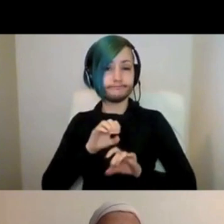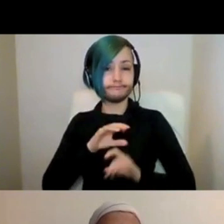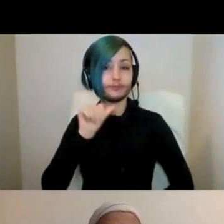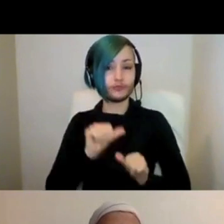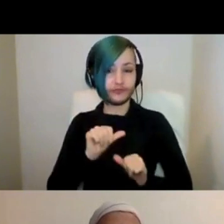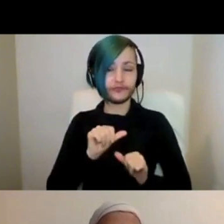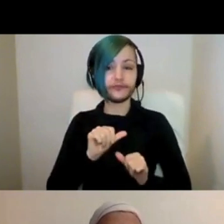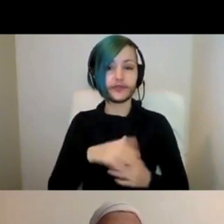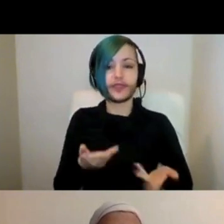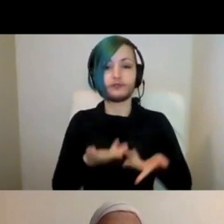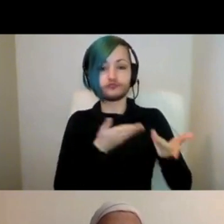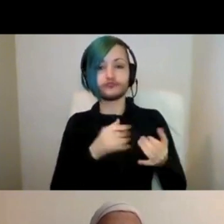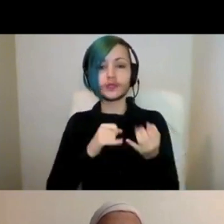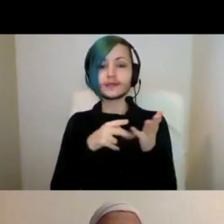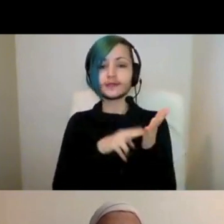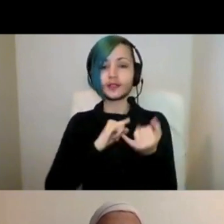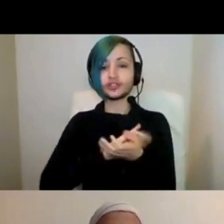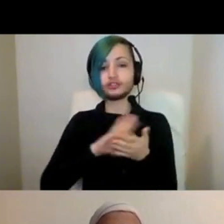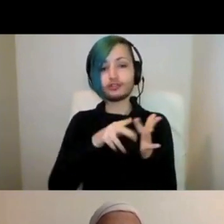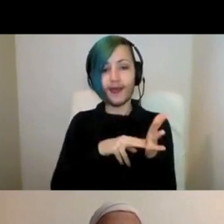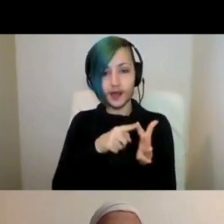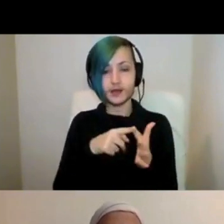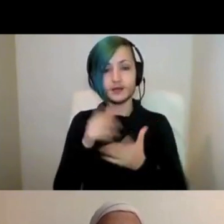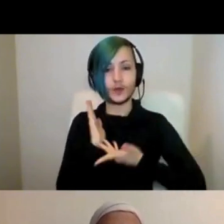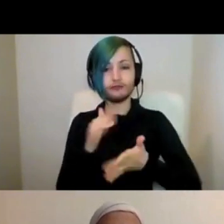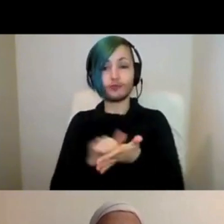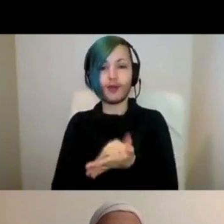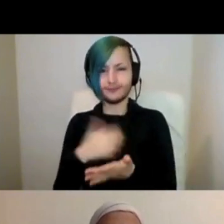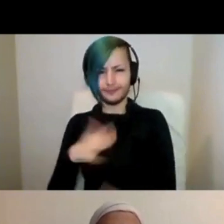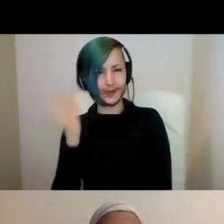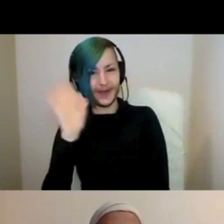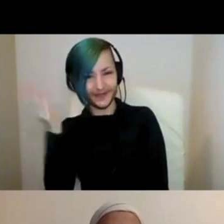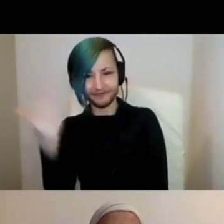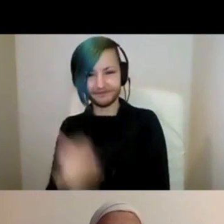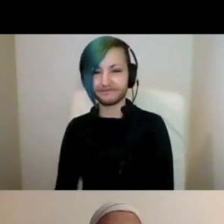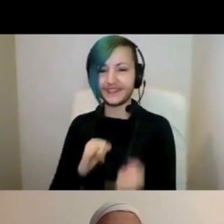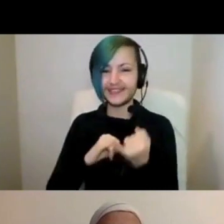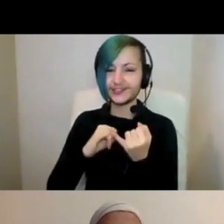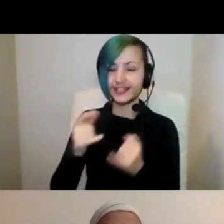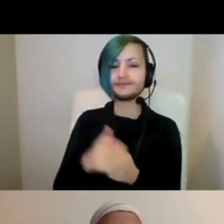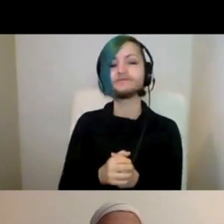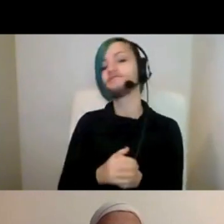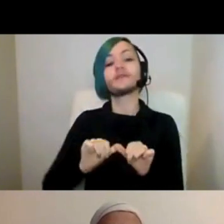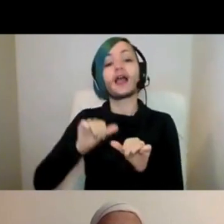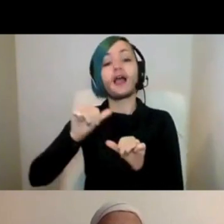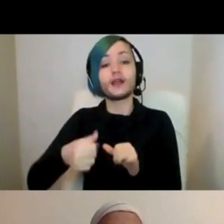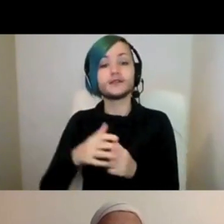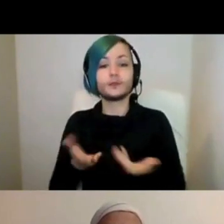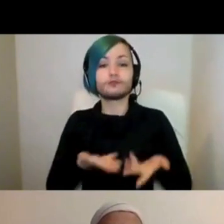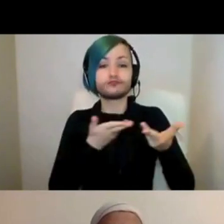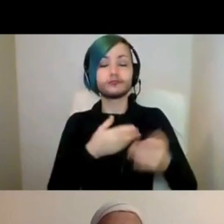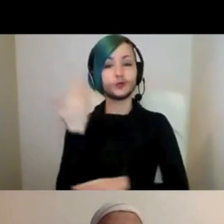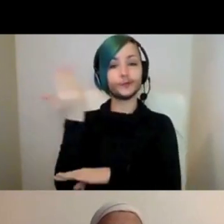my colleague Sunshine, who's going to introduce the session, who's waving just now. And then we're going to pass to our